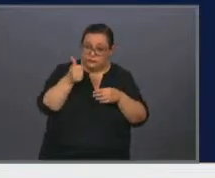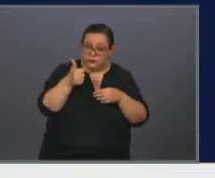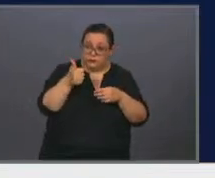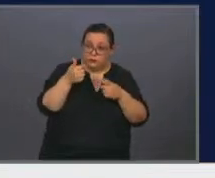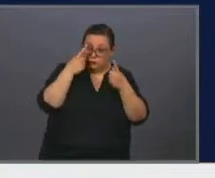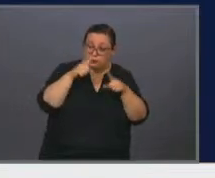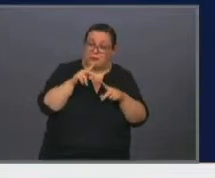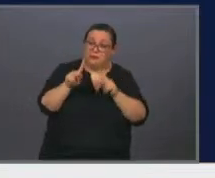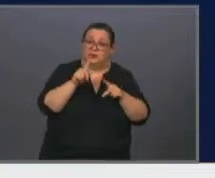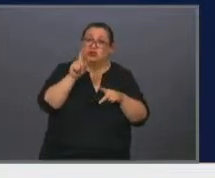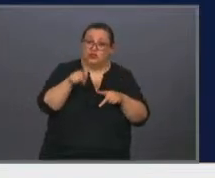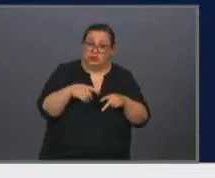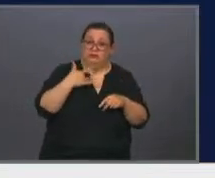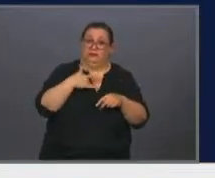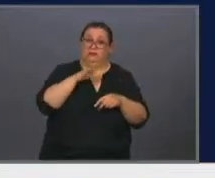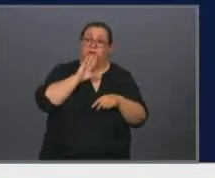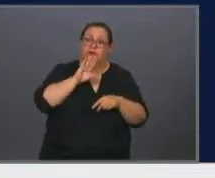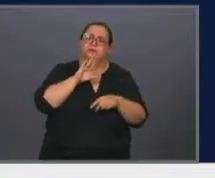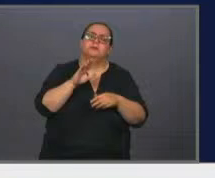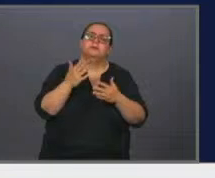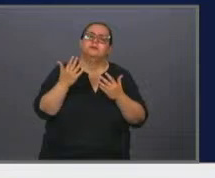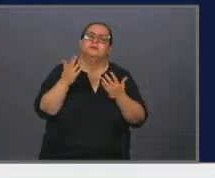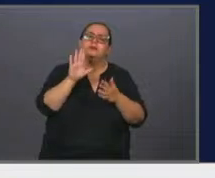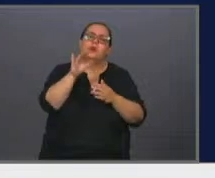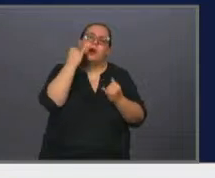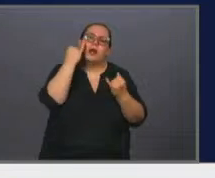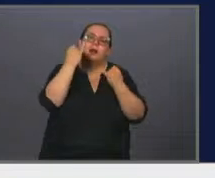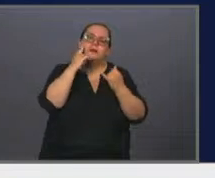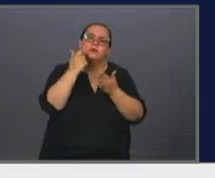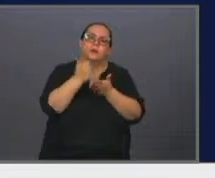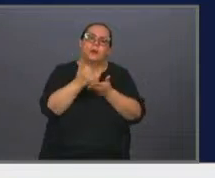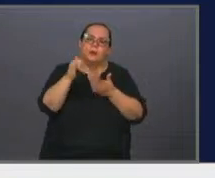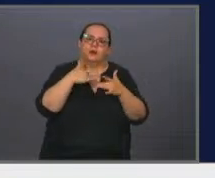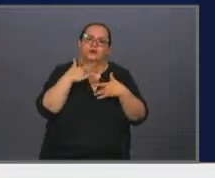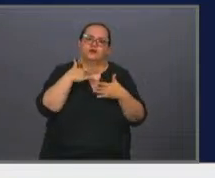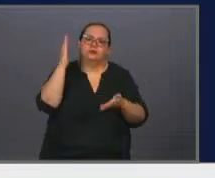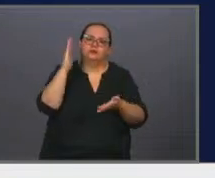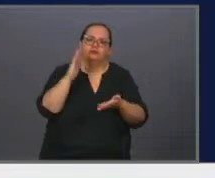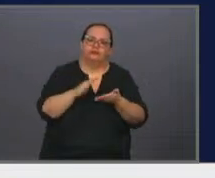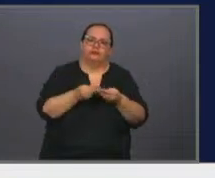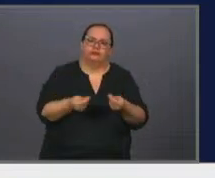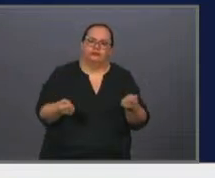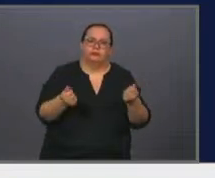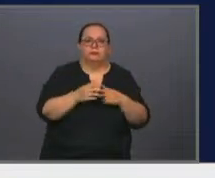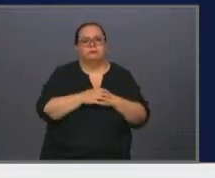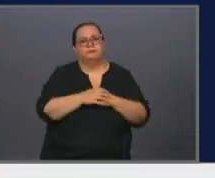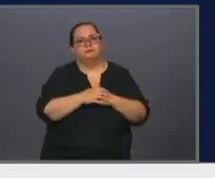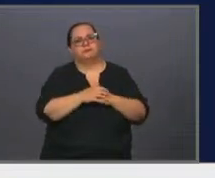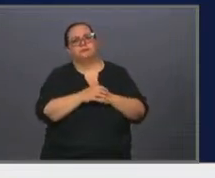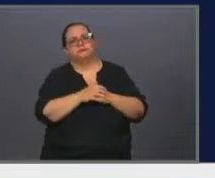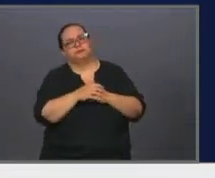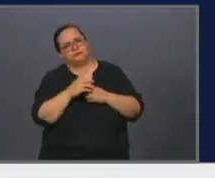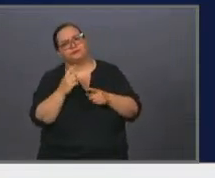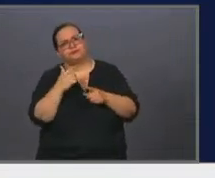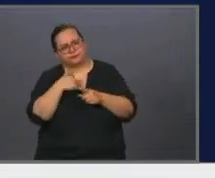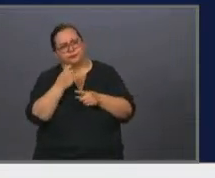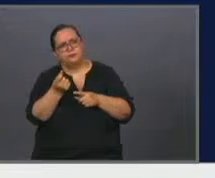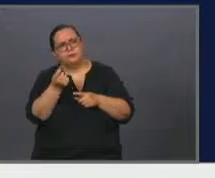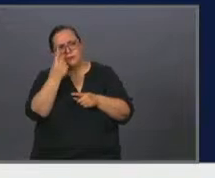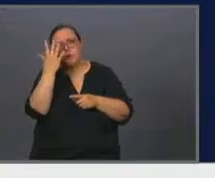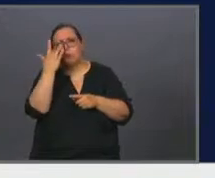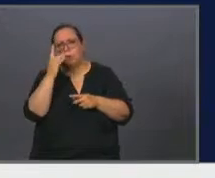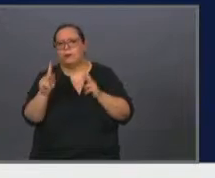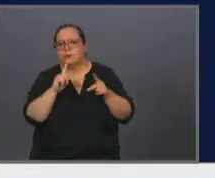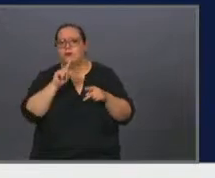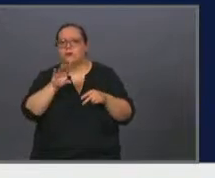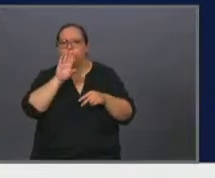frustrated, and what ideas do you have to help ease that concern? Well, I understand why people are frustrated. I feel